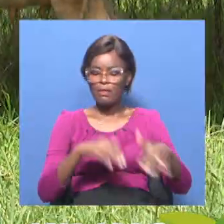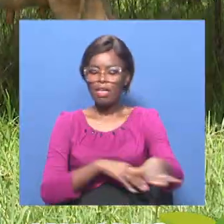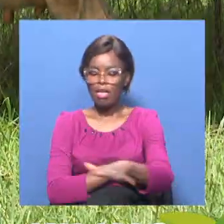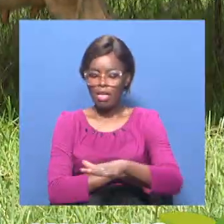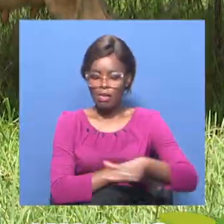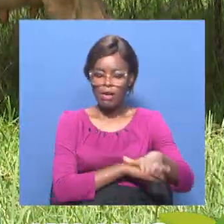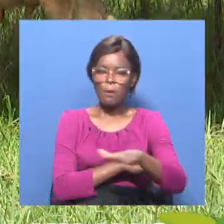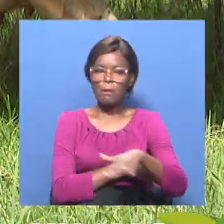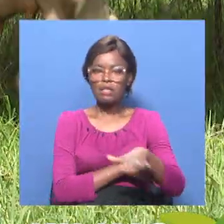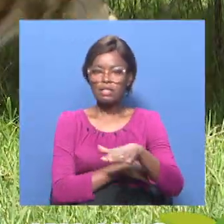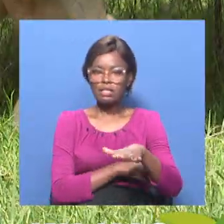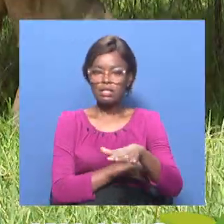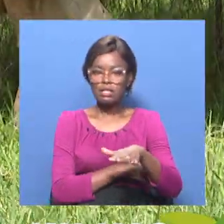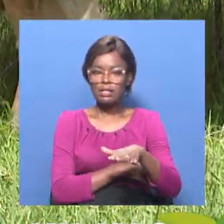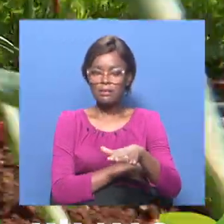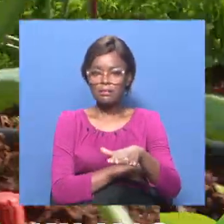environment and